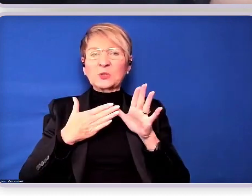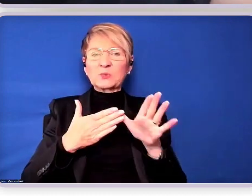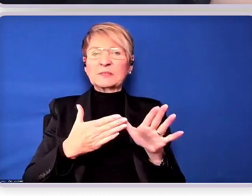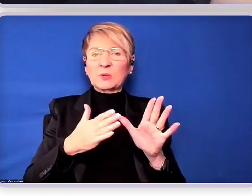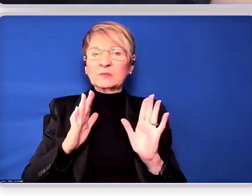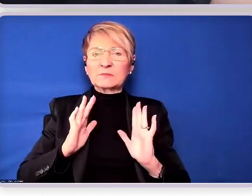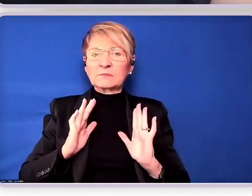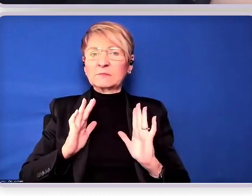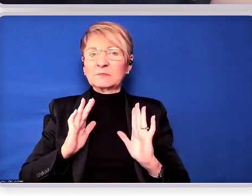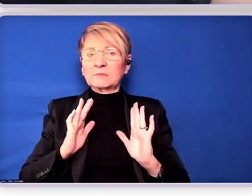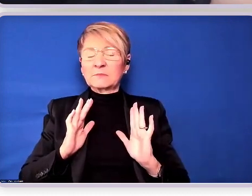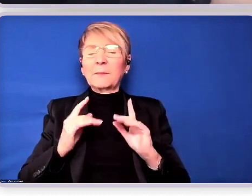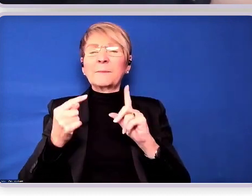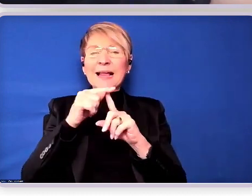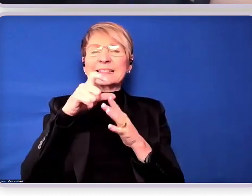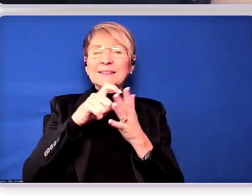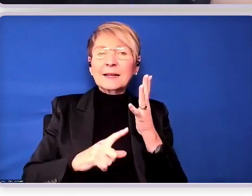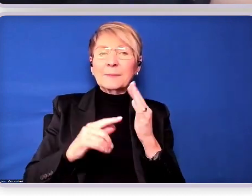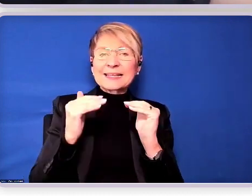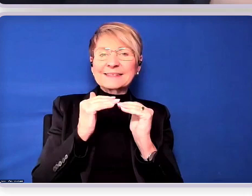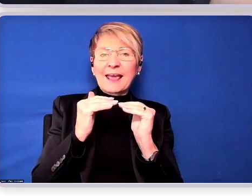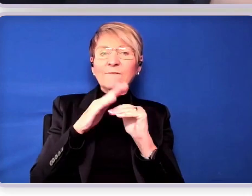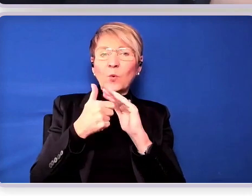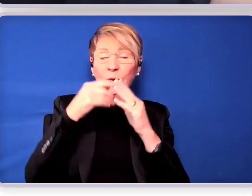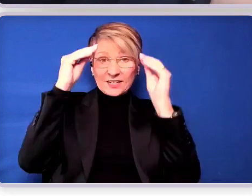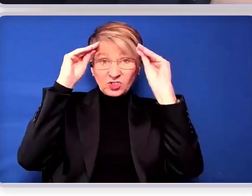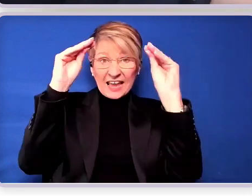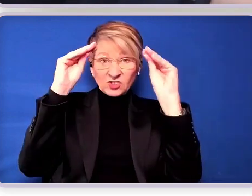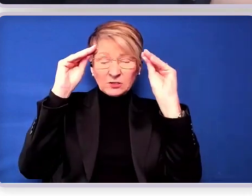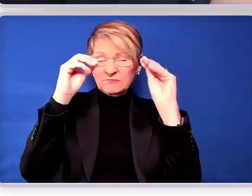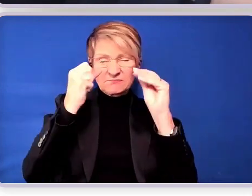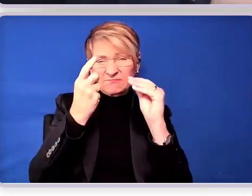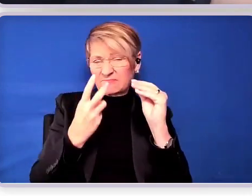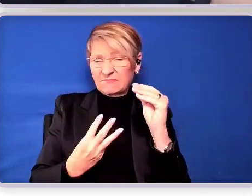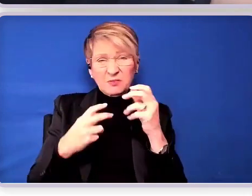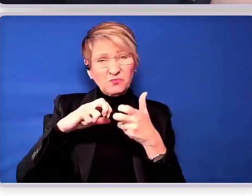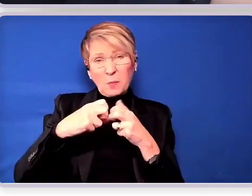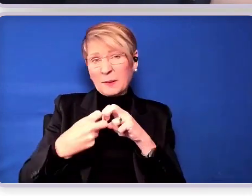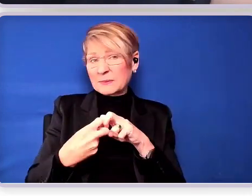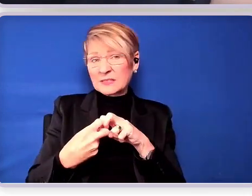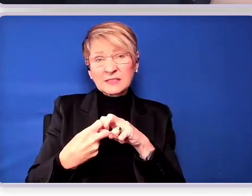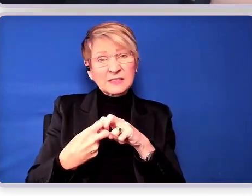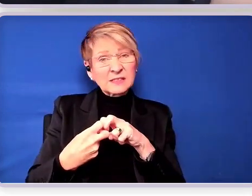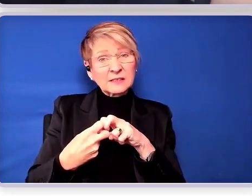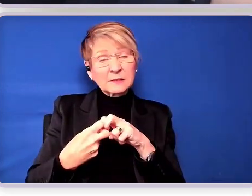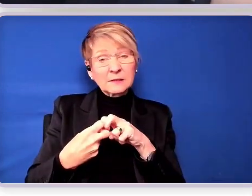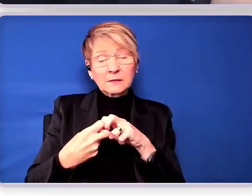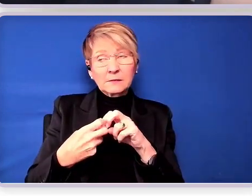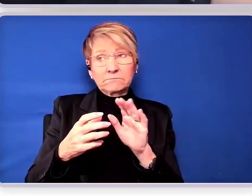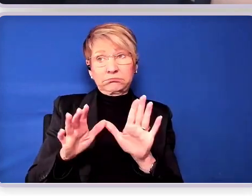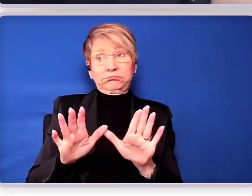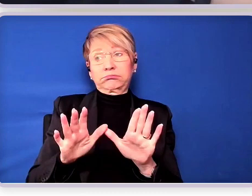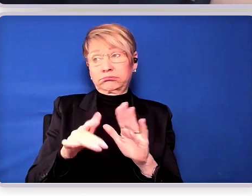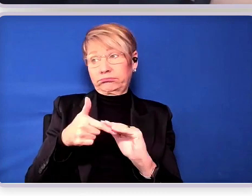disability standards for education, there are so many problems with that I can't even go into it. I don't know